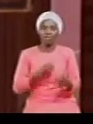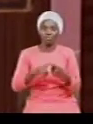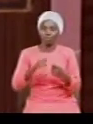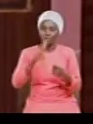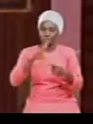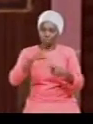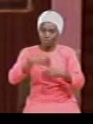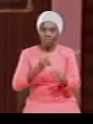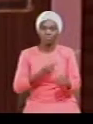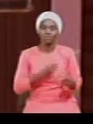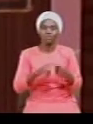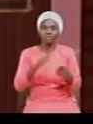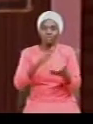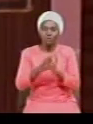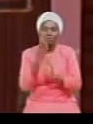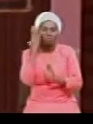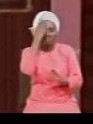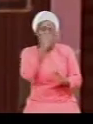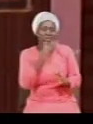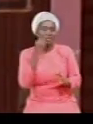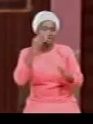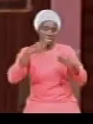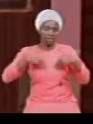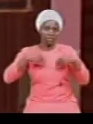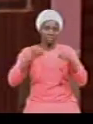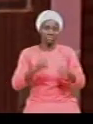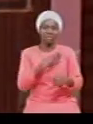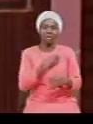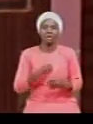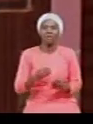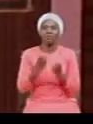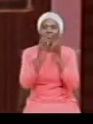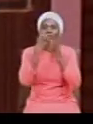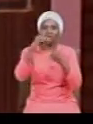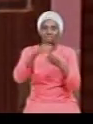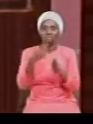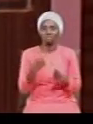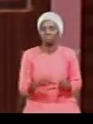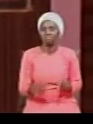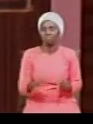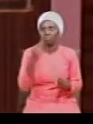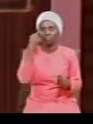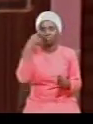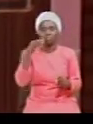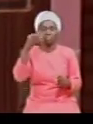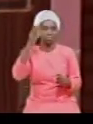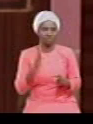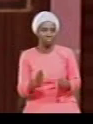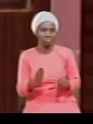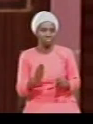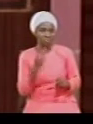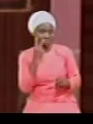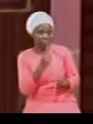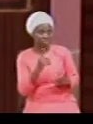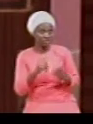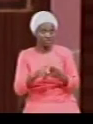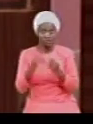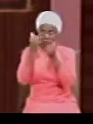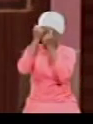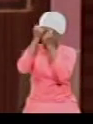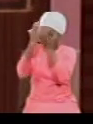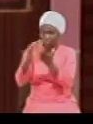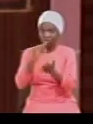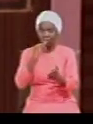beautiful, acceptable, precious in the sight of God. Behold, to obey is better